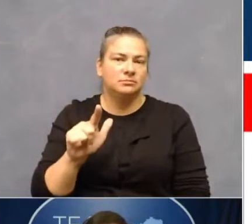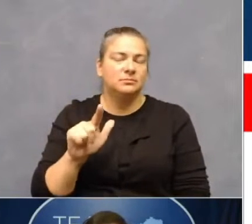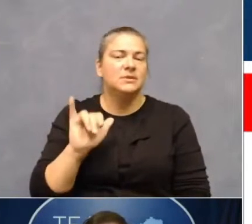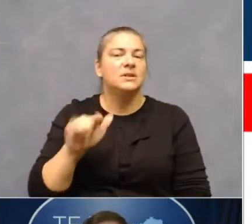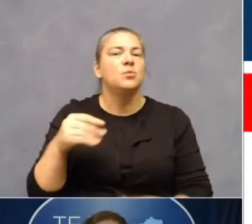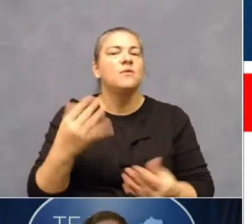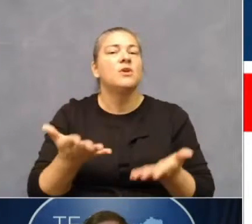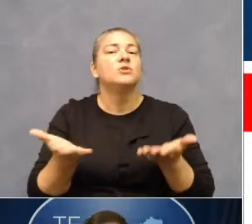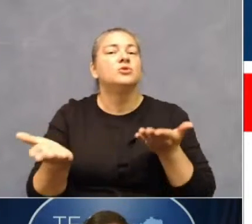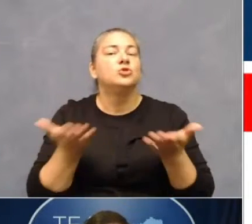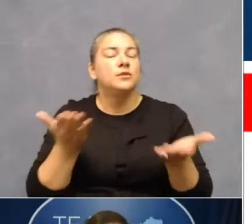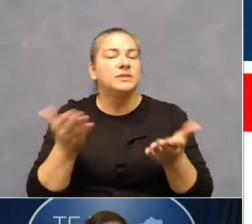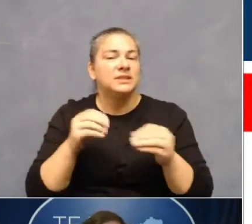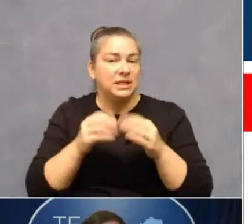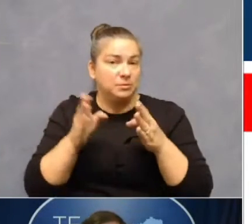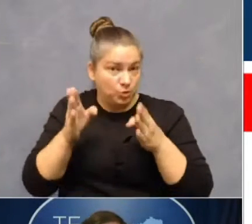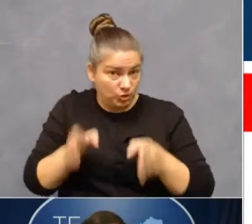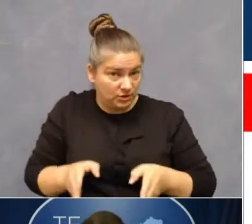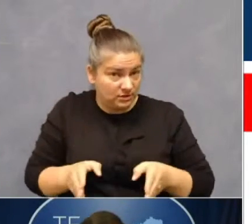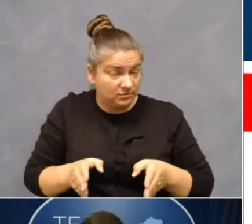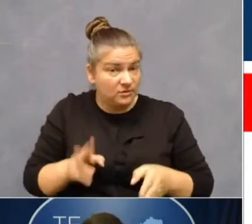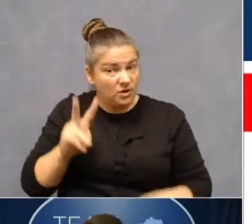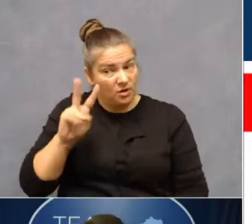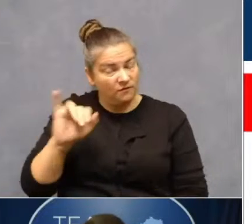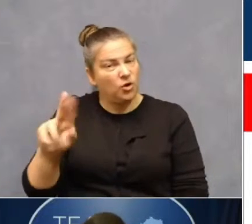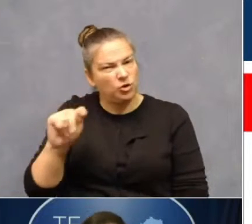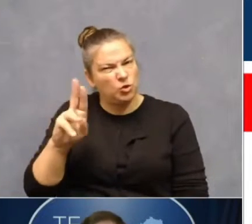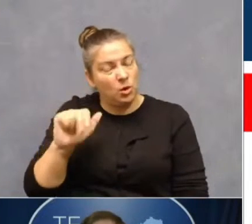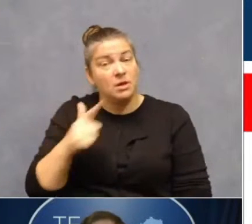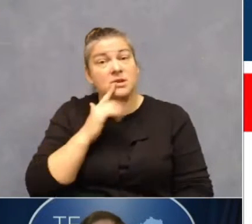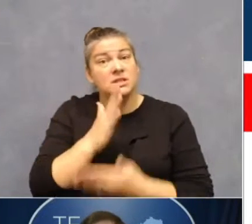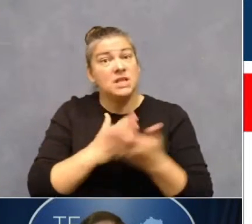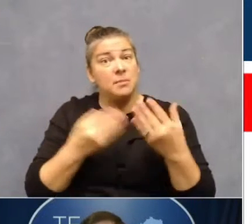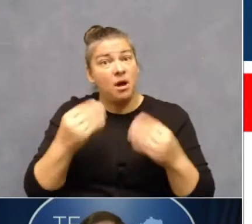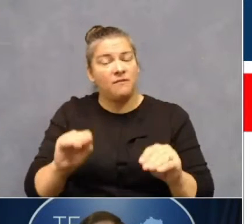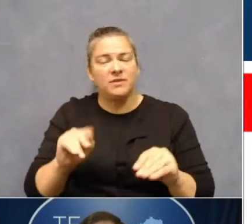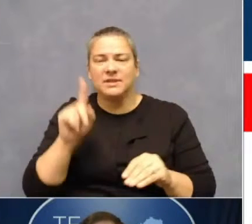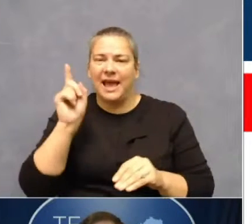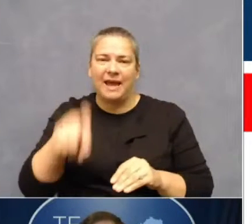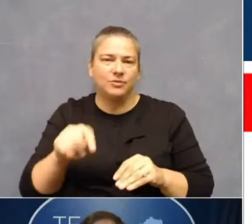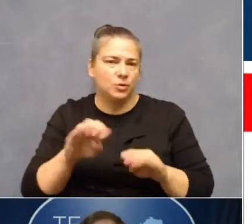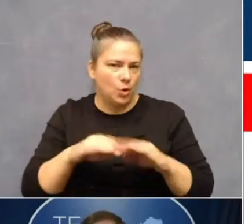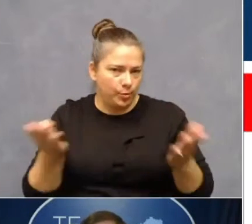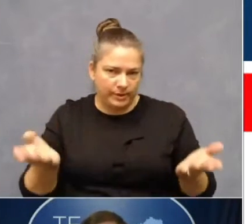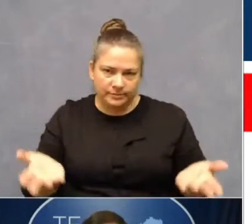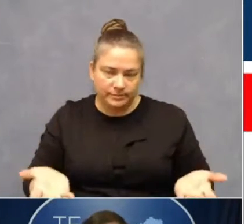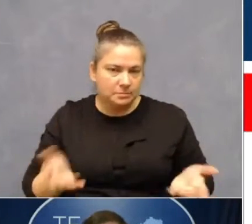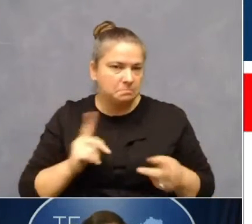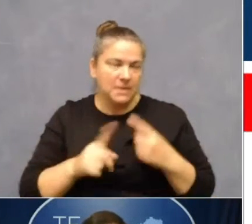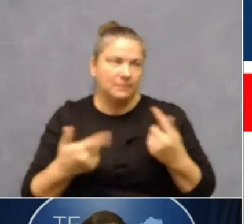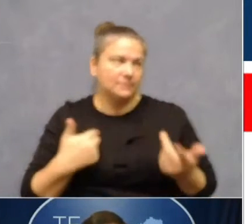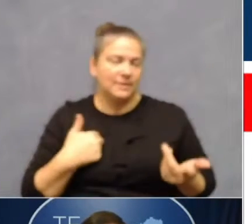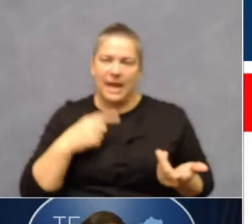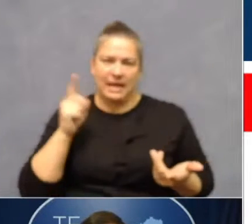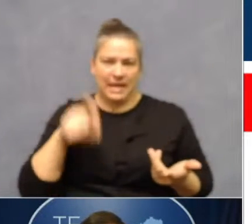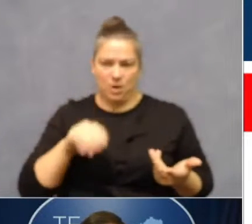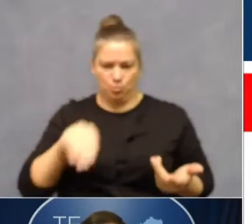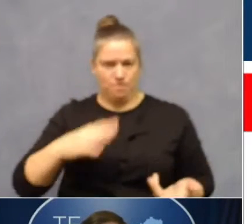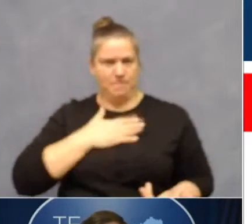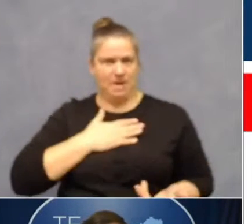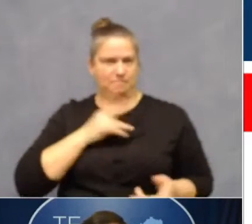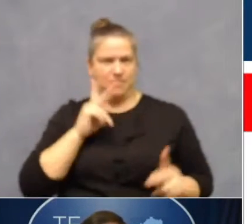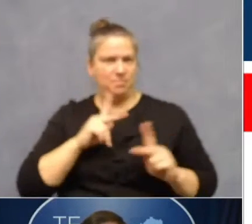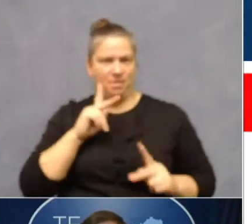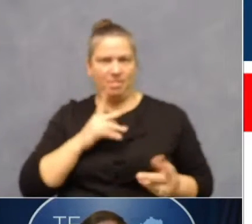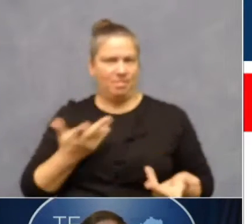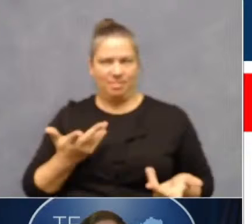when they're in person virtually. There are some offices that are going to have to stay open, but I can't put my people that